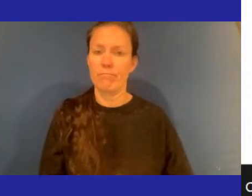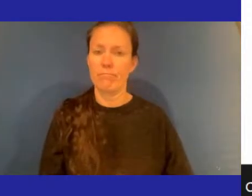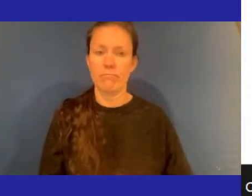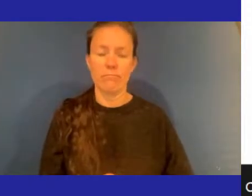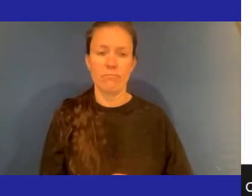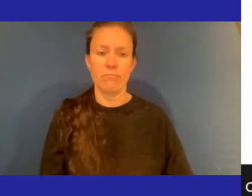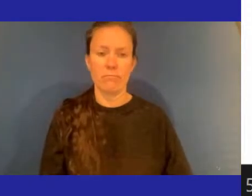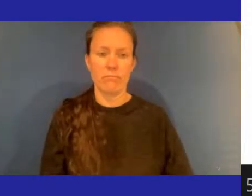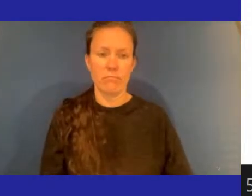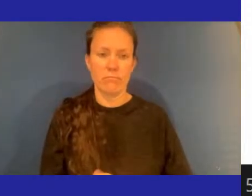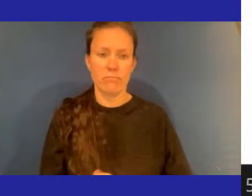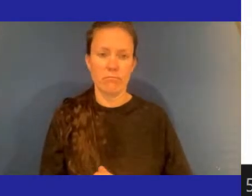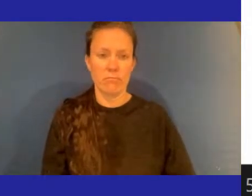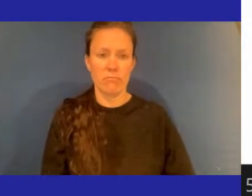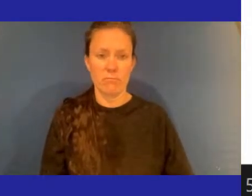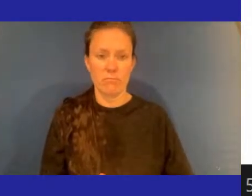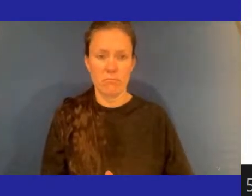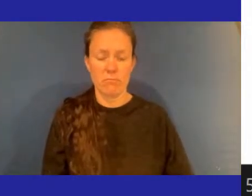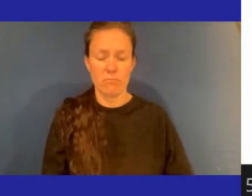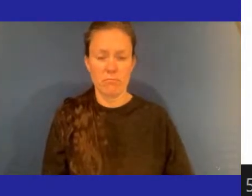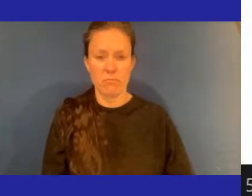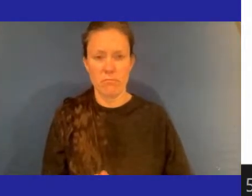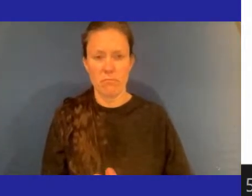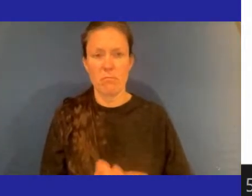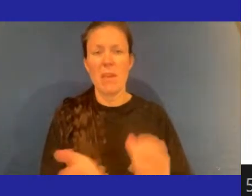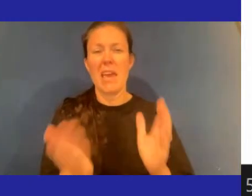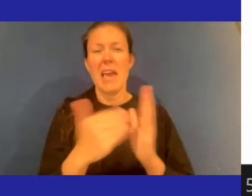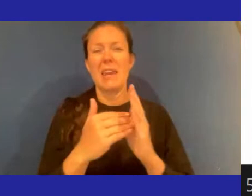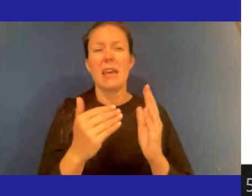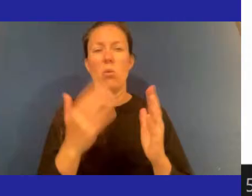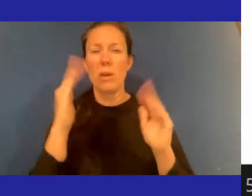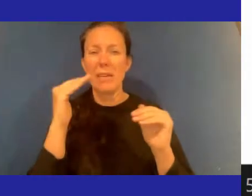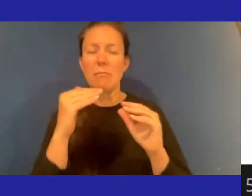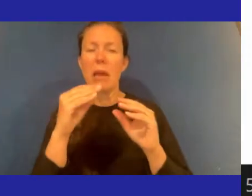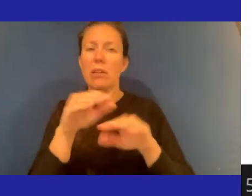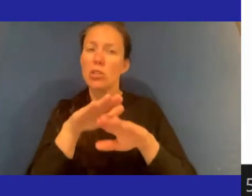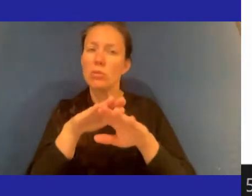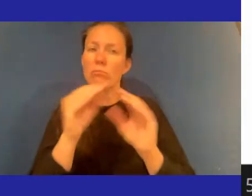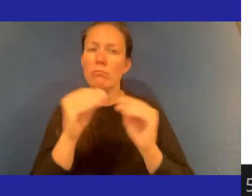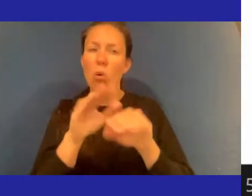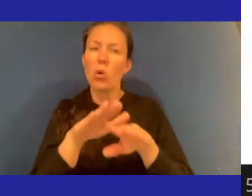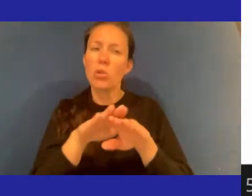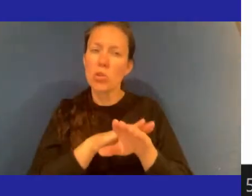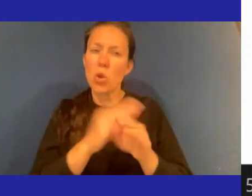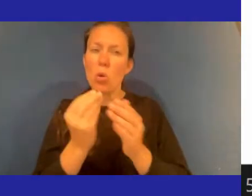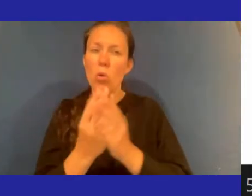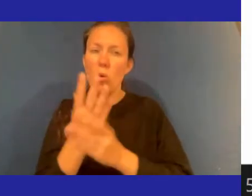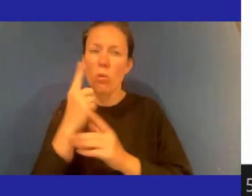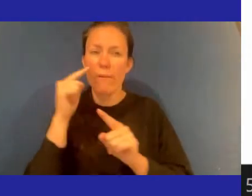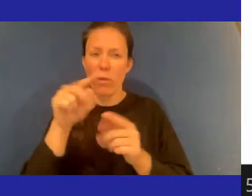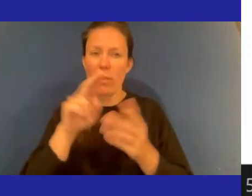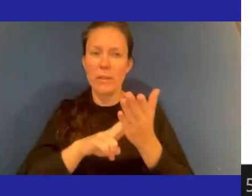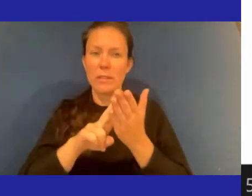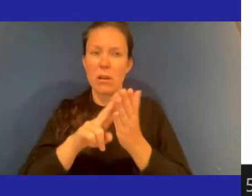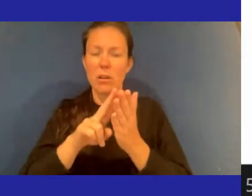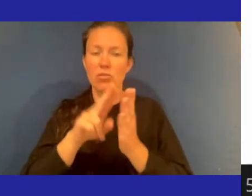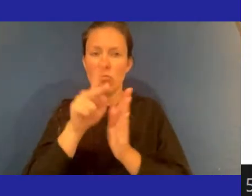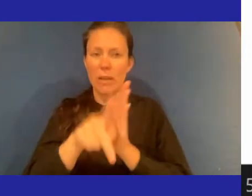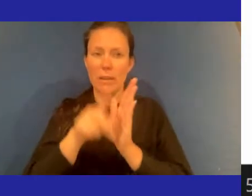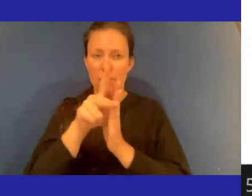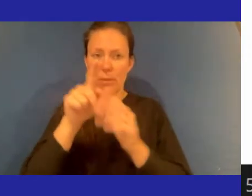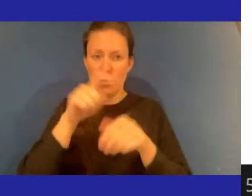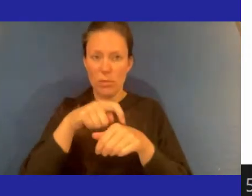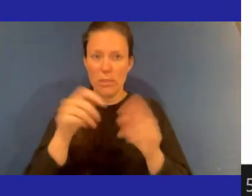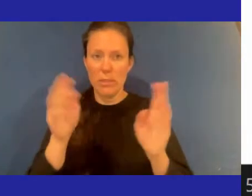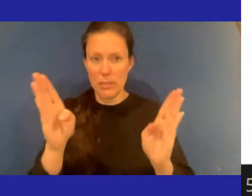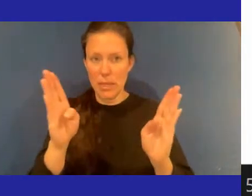And then, as I said, we anticipate slower growth over this contract period. The significant investments with Doctors'